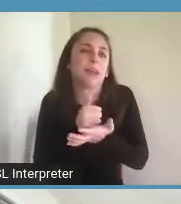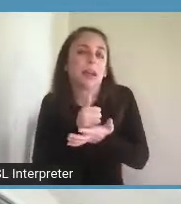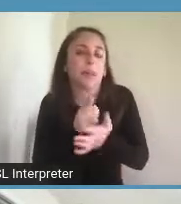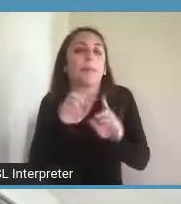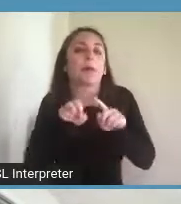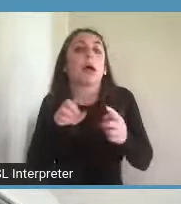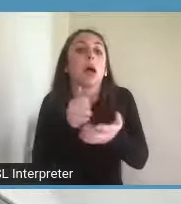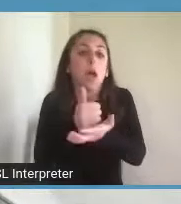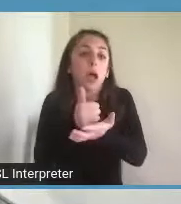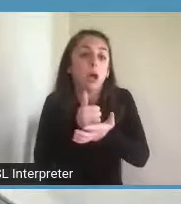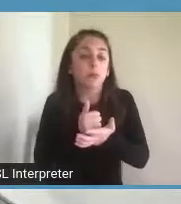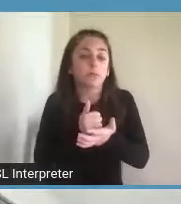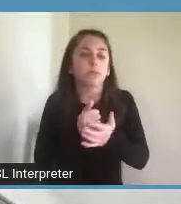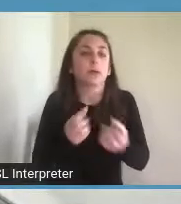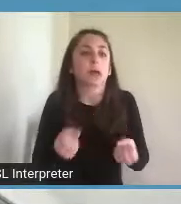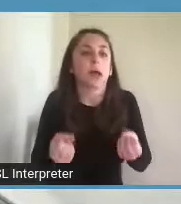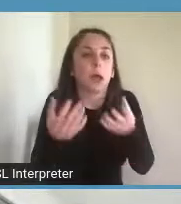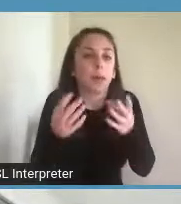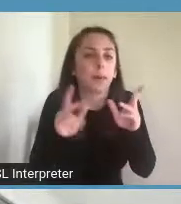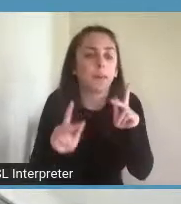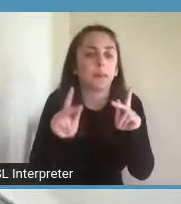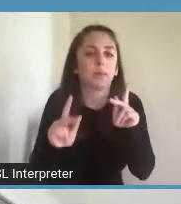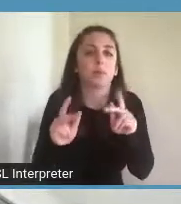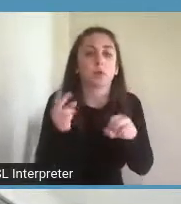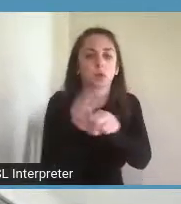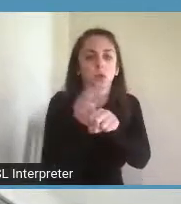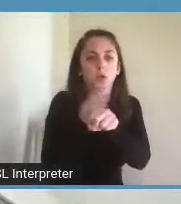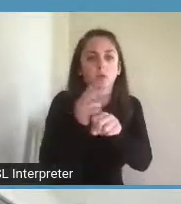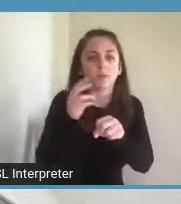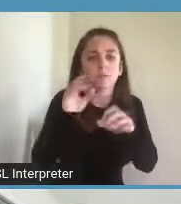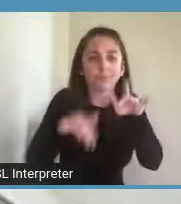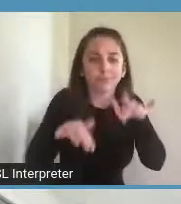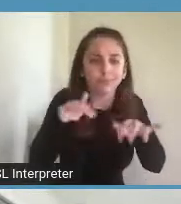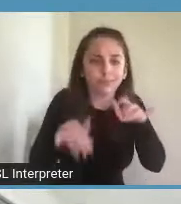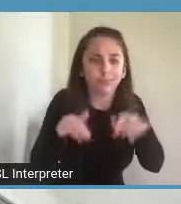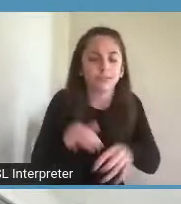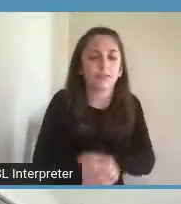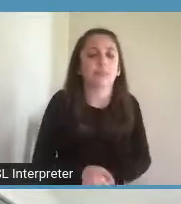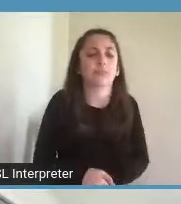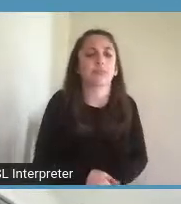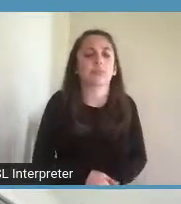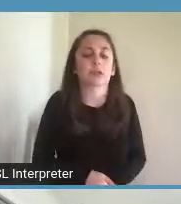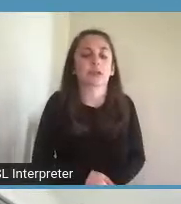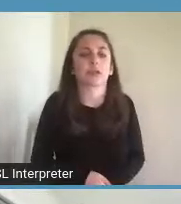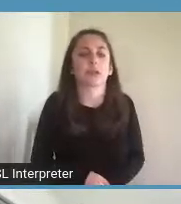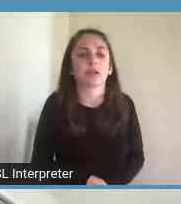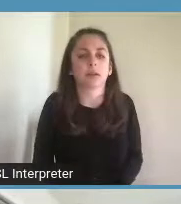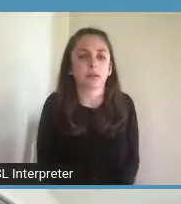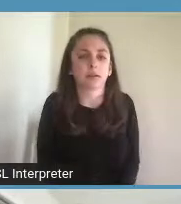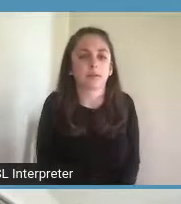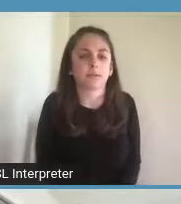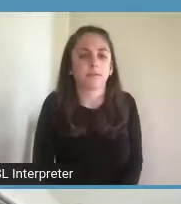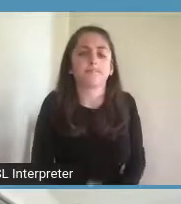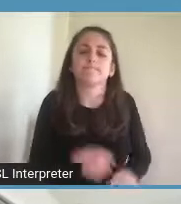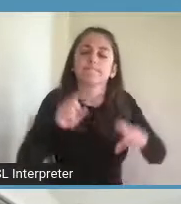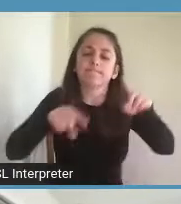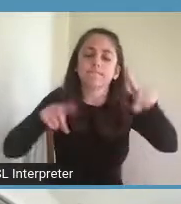actually using search. This may be really different for museums with online collections and other types of search that are frequently